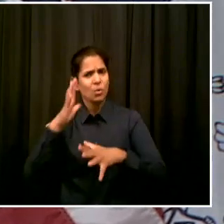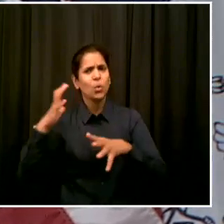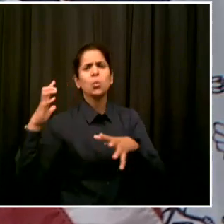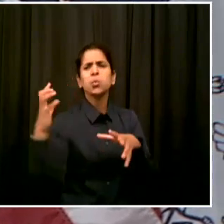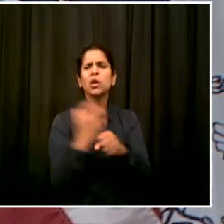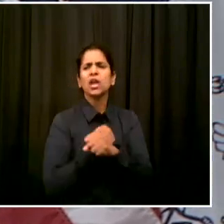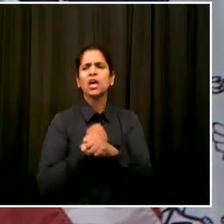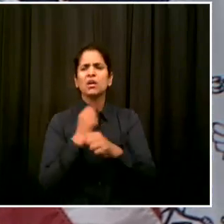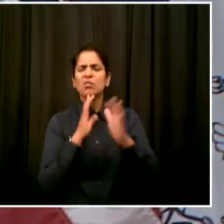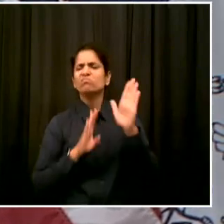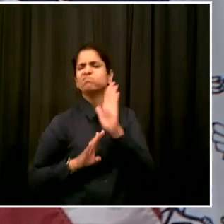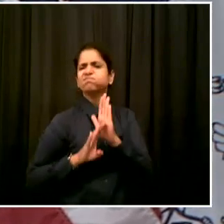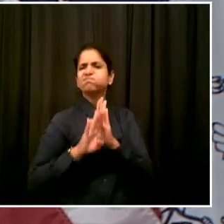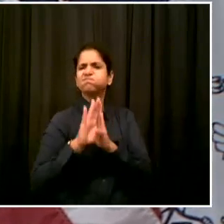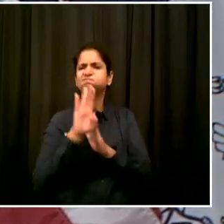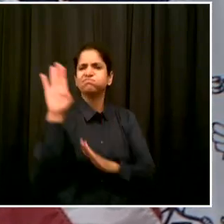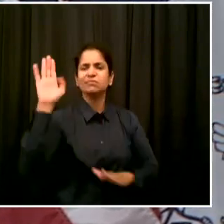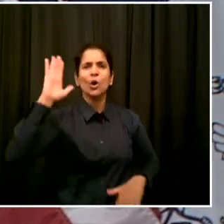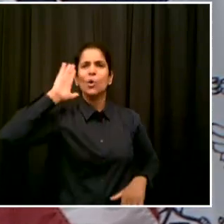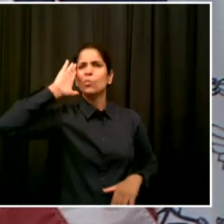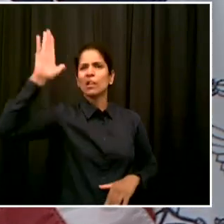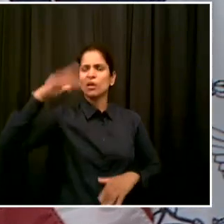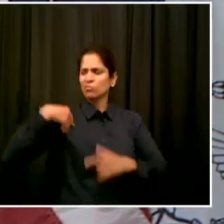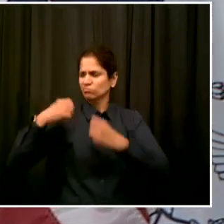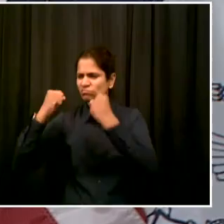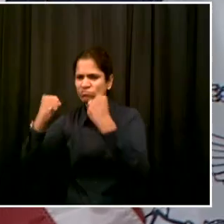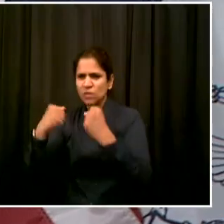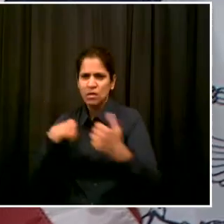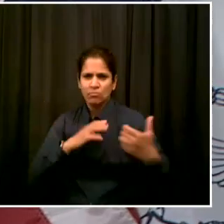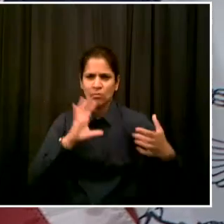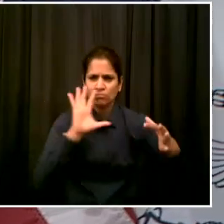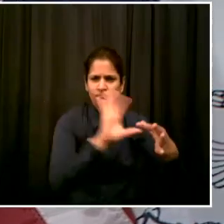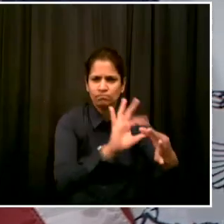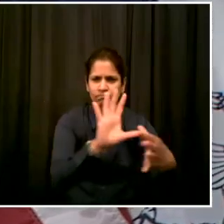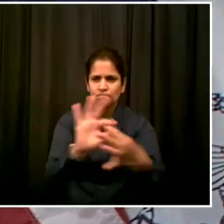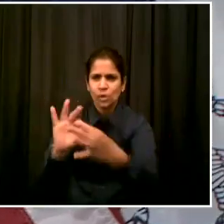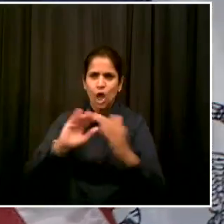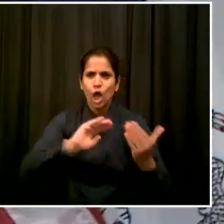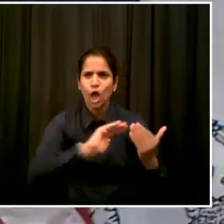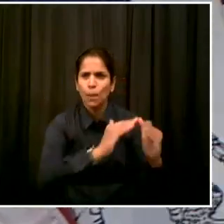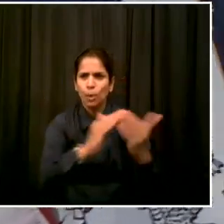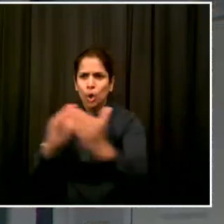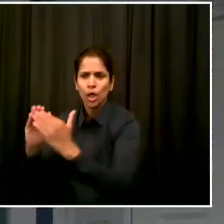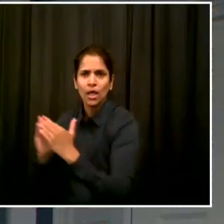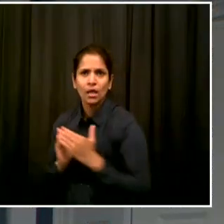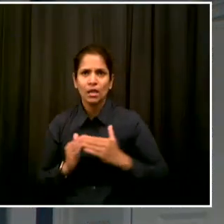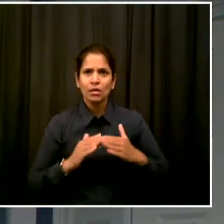this fight. It's working. Let's stick with it. Let's keep winning together. Thank you, everybody.